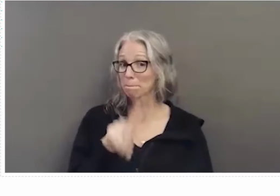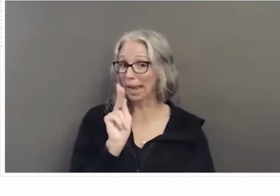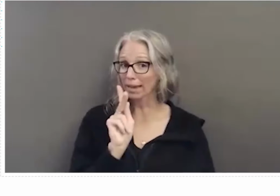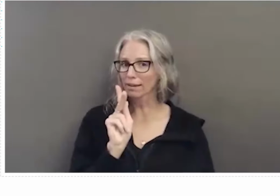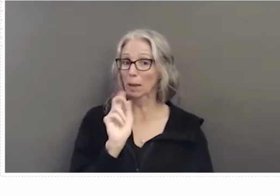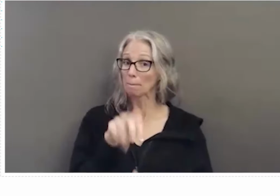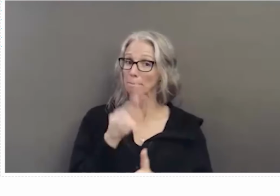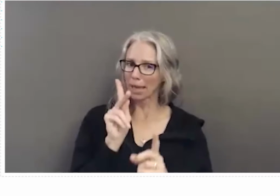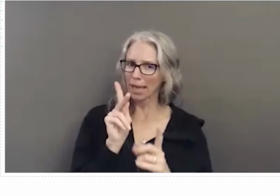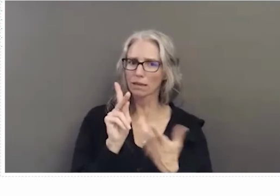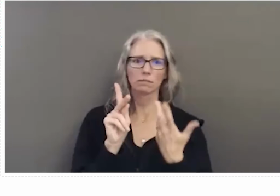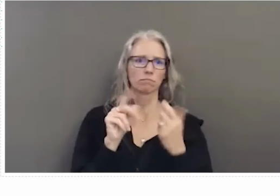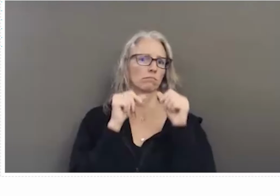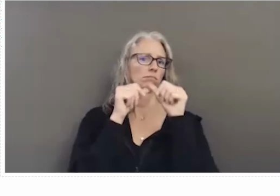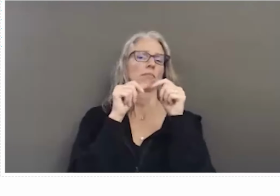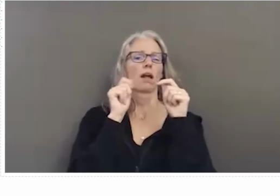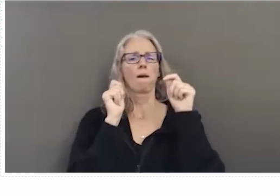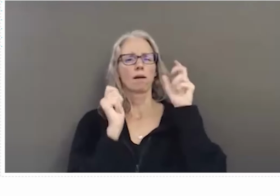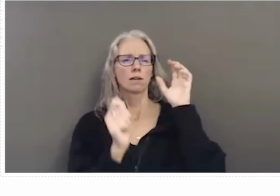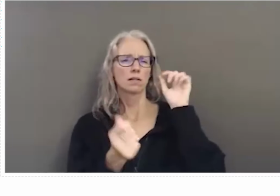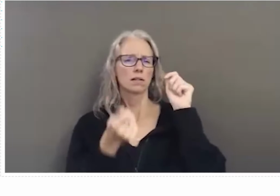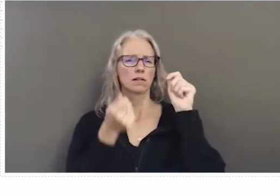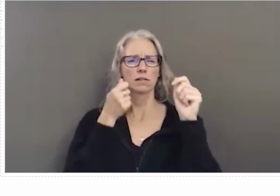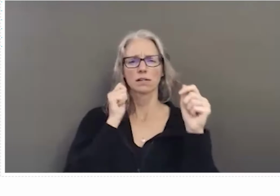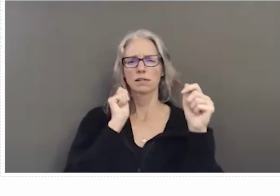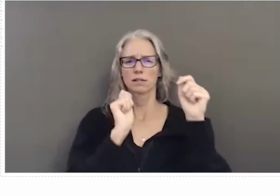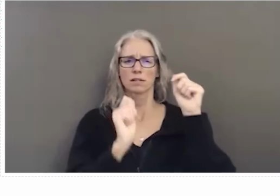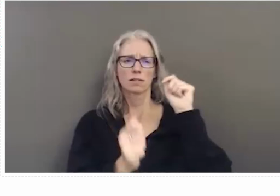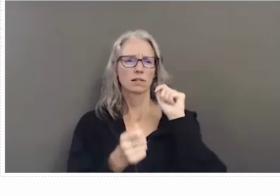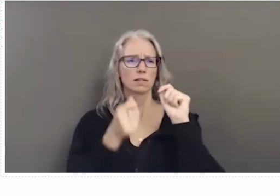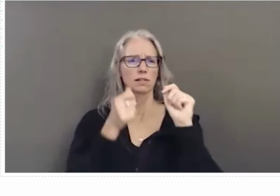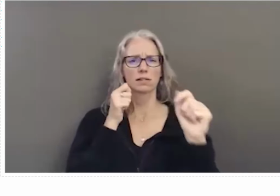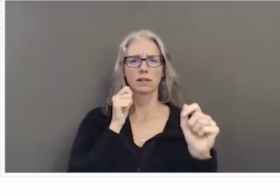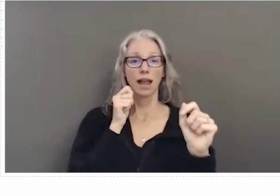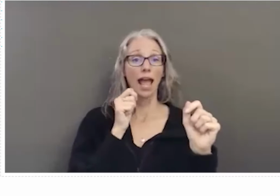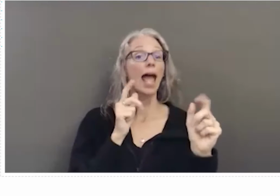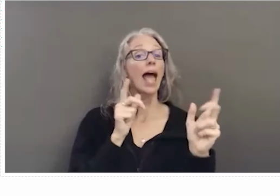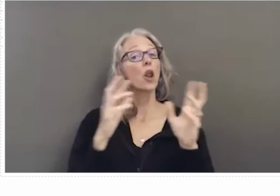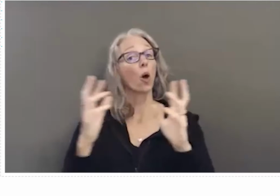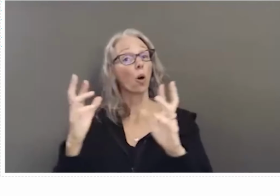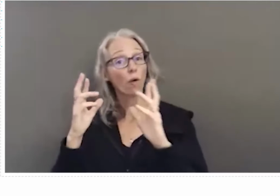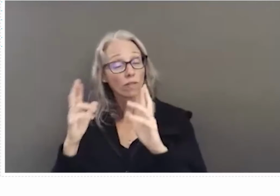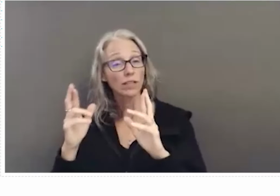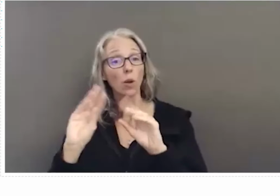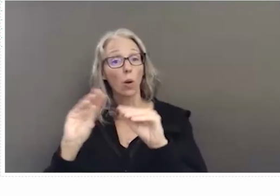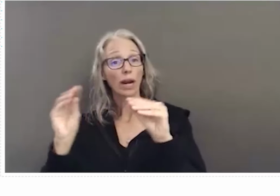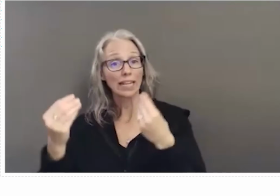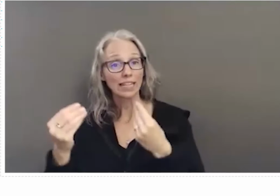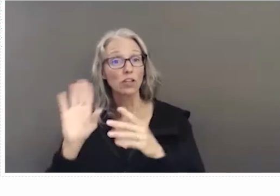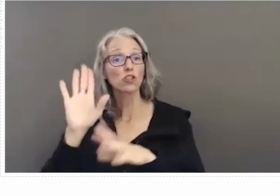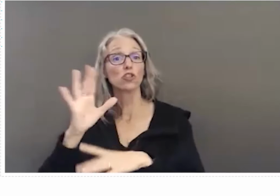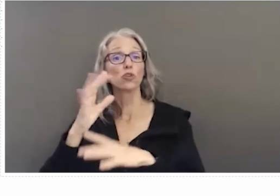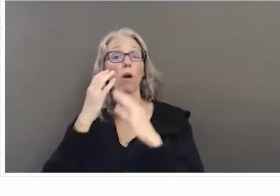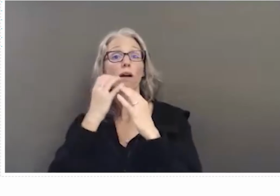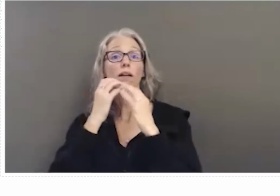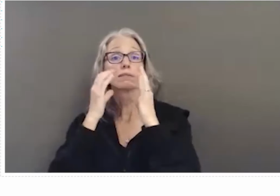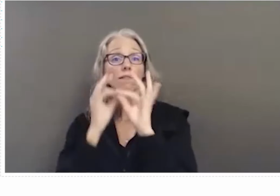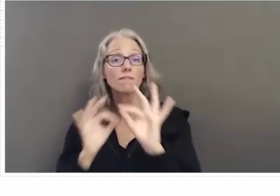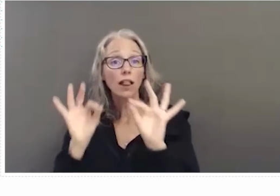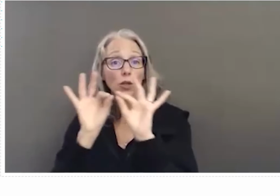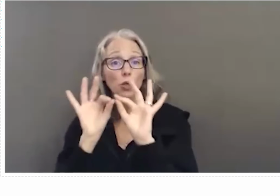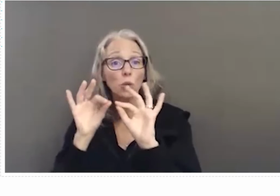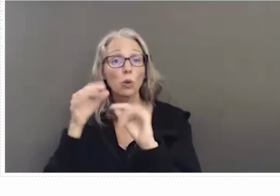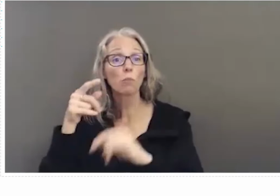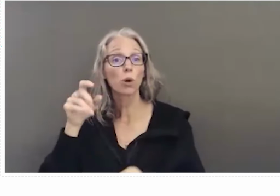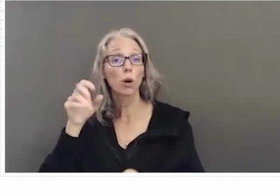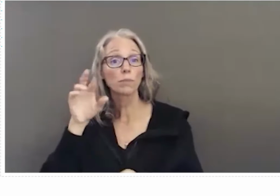so sometimes your value proposition to us might change. So we might at some point be looking at, we really want